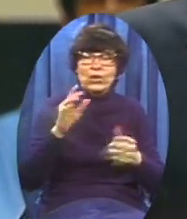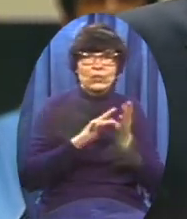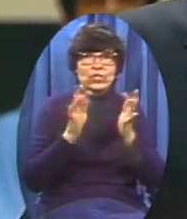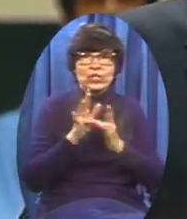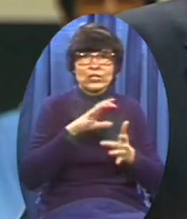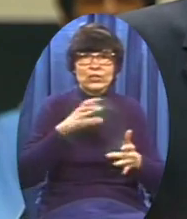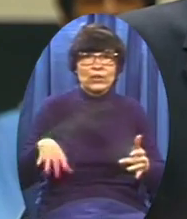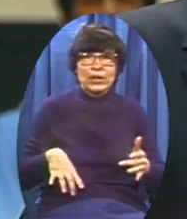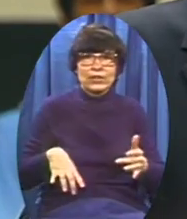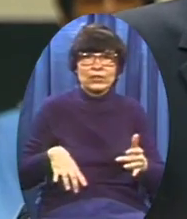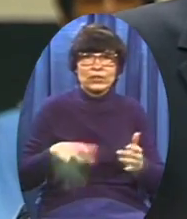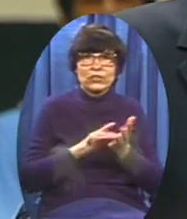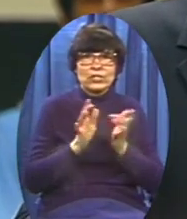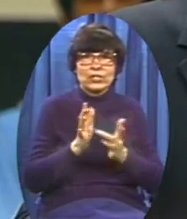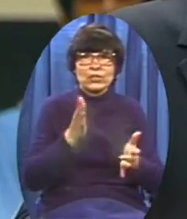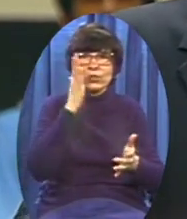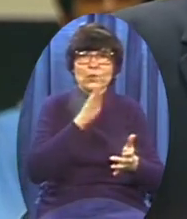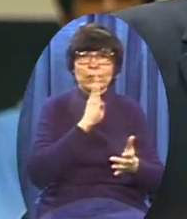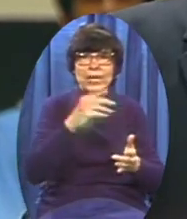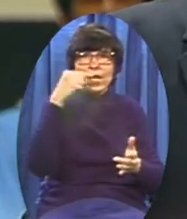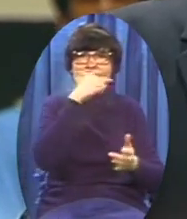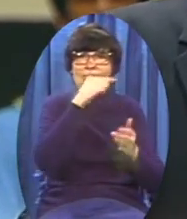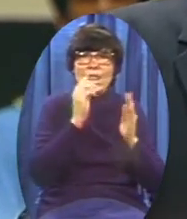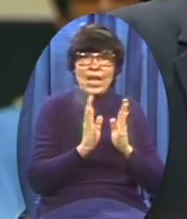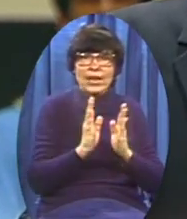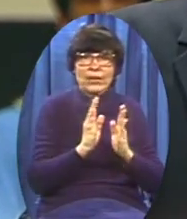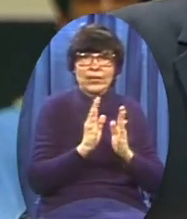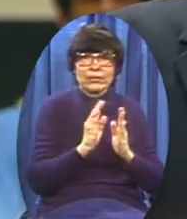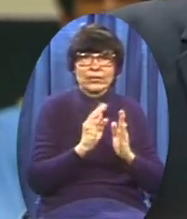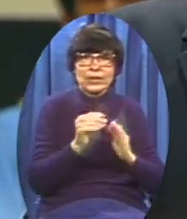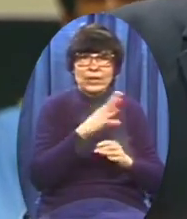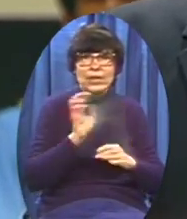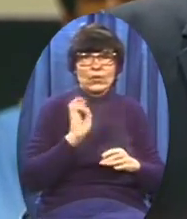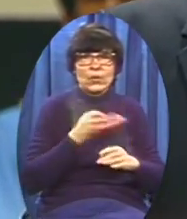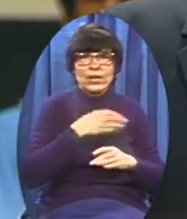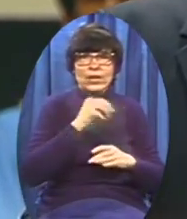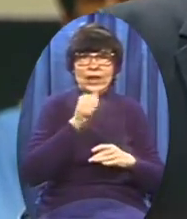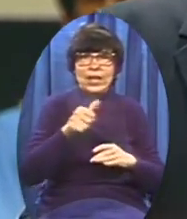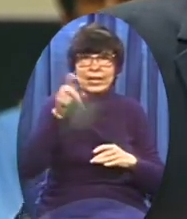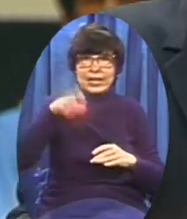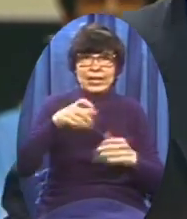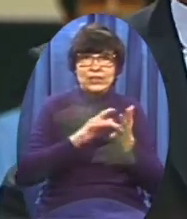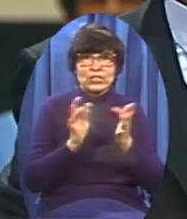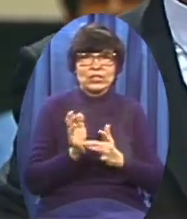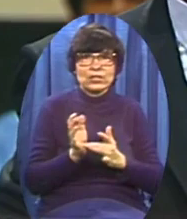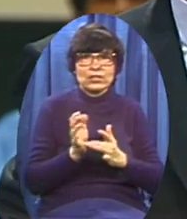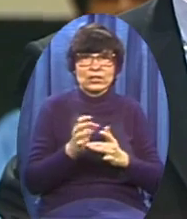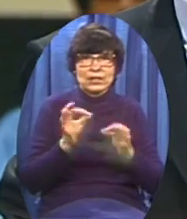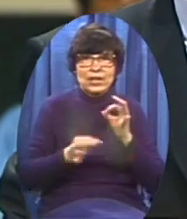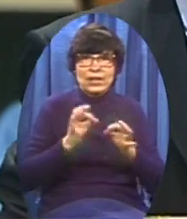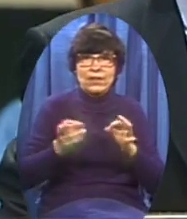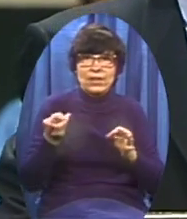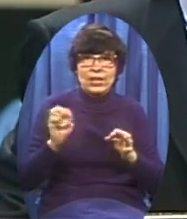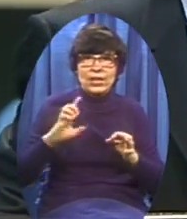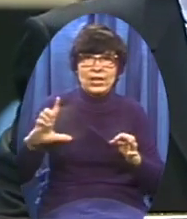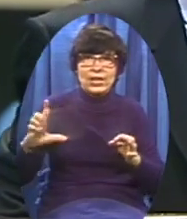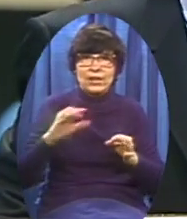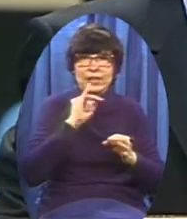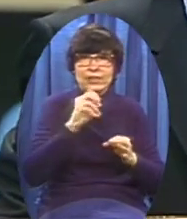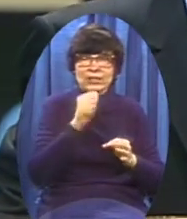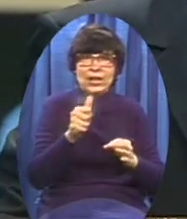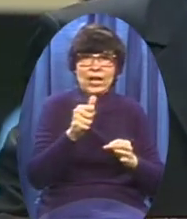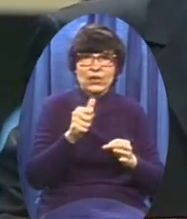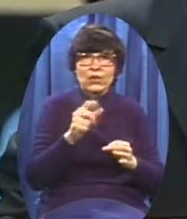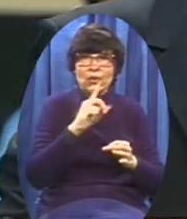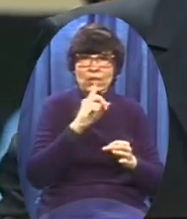not be my Redeemer. Hell is real. I used to teach and preach that if you ever go to hell, you'll